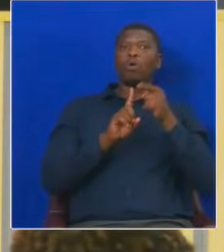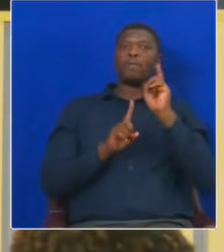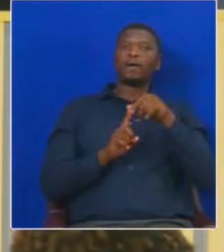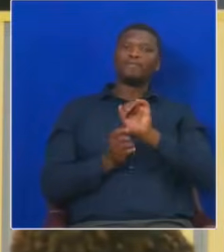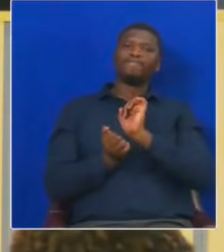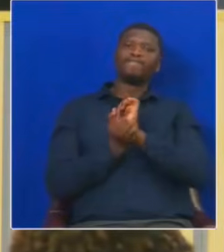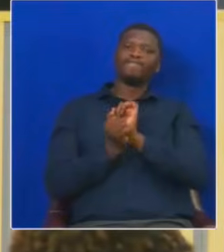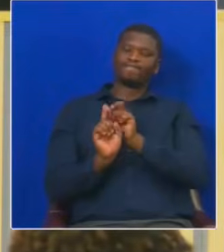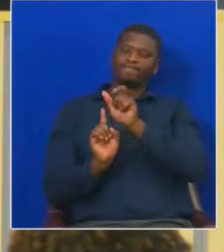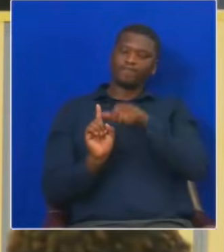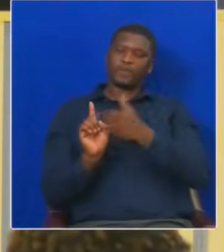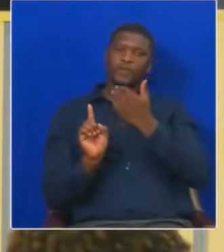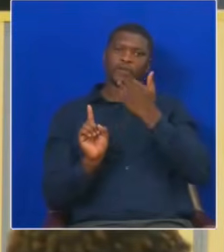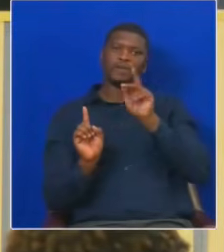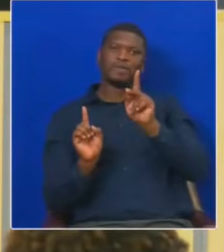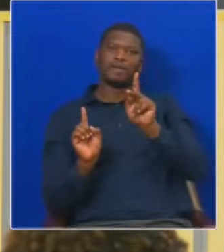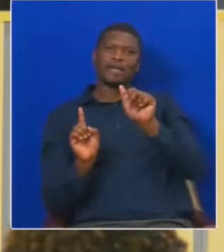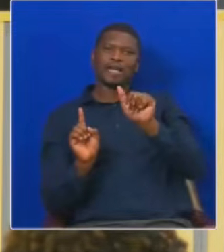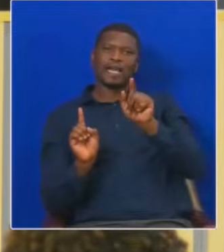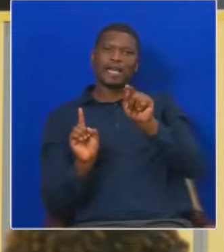of 4/2024,